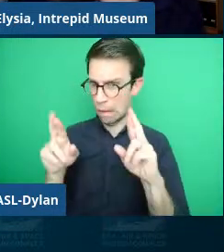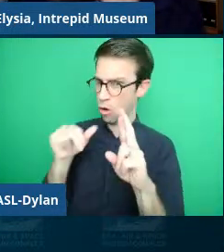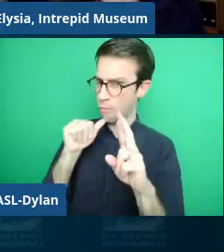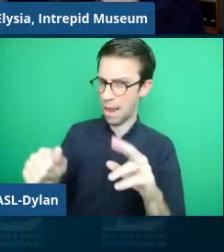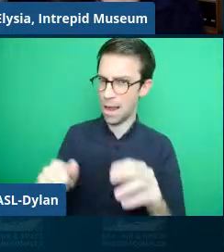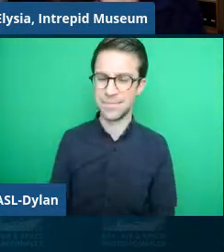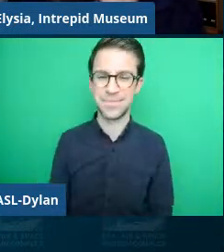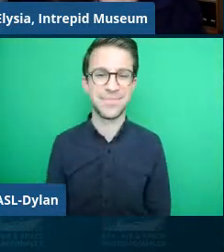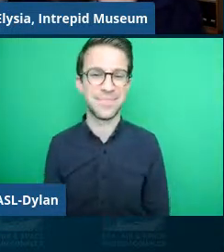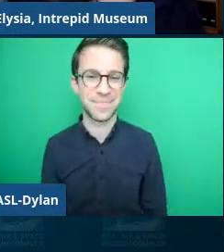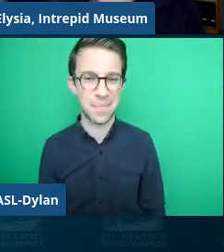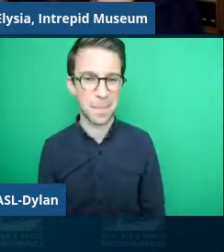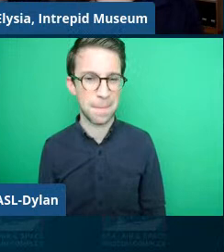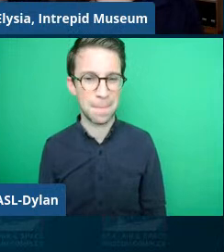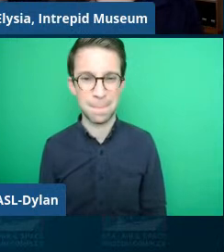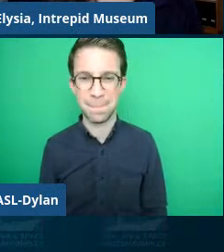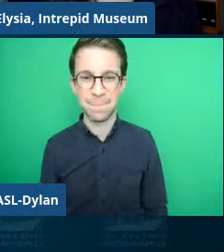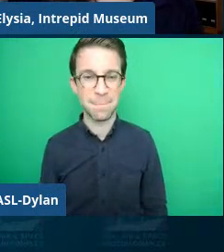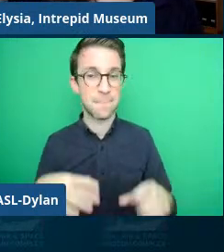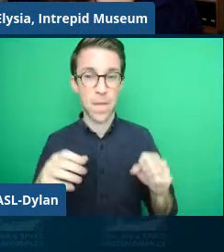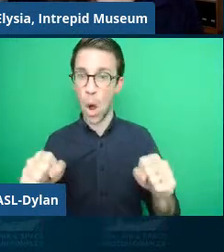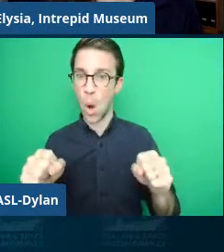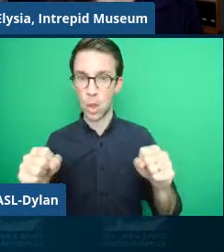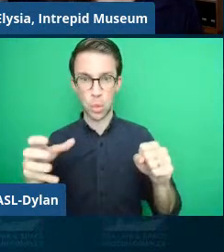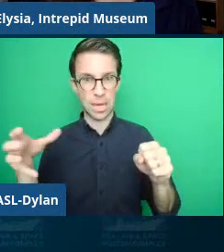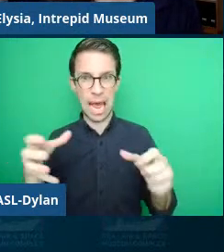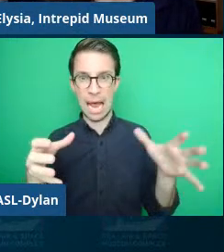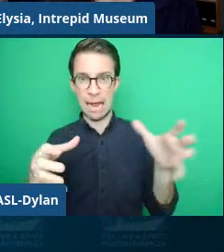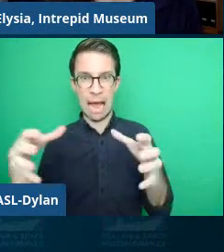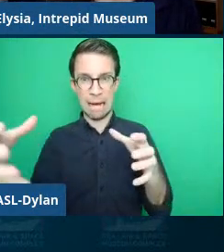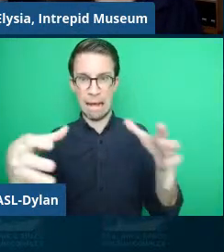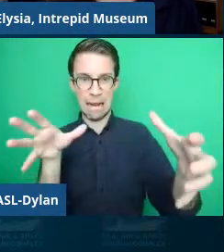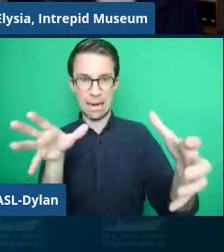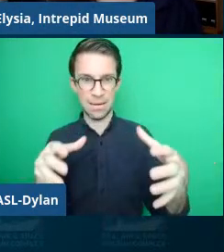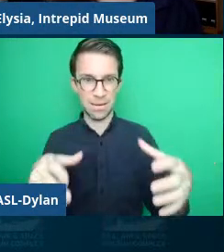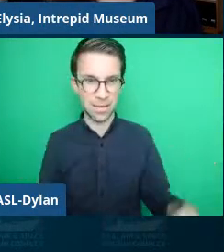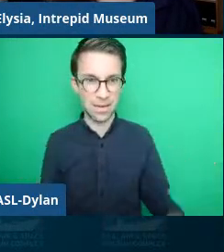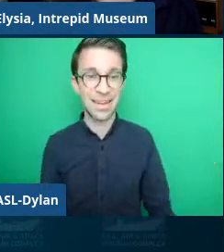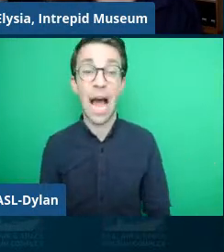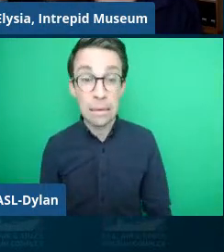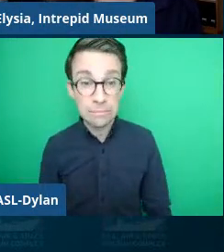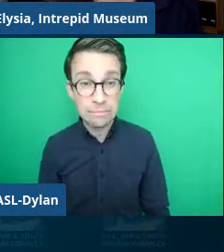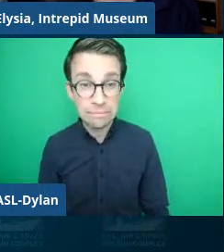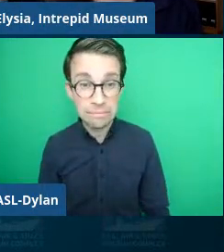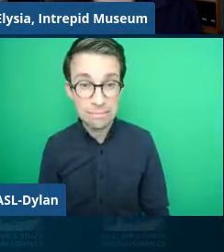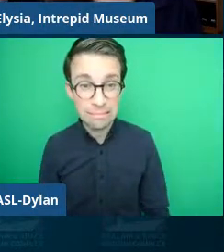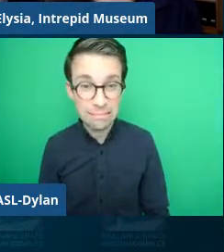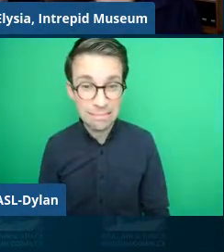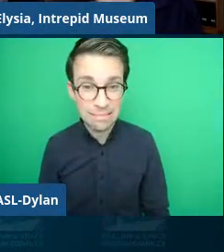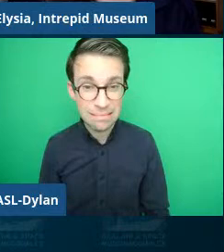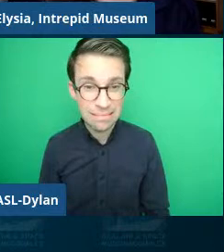Let's see. You can just keep snapping them on. Let's see here. Uh-oh.